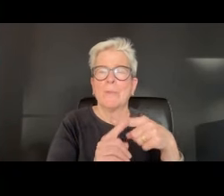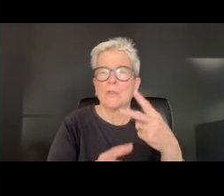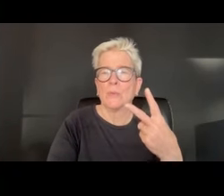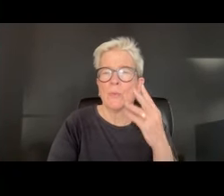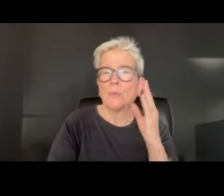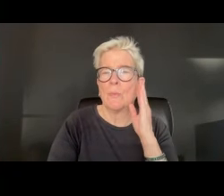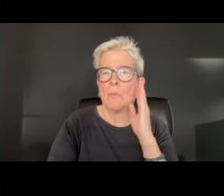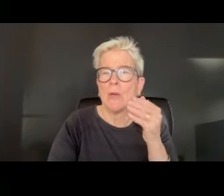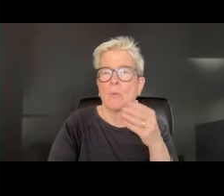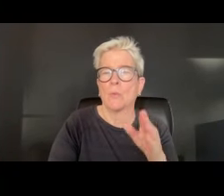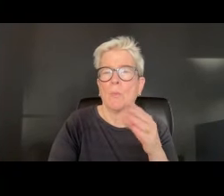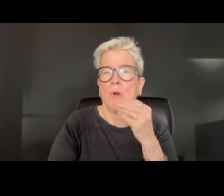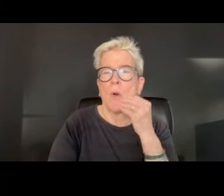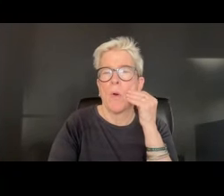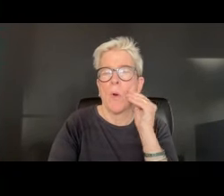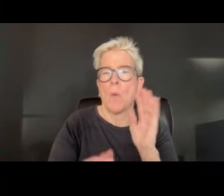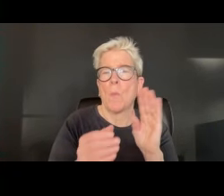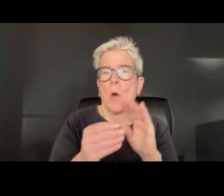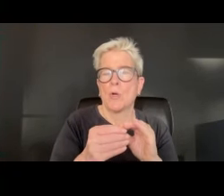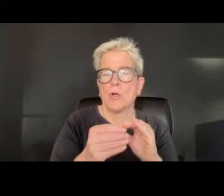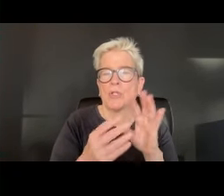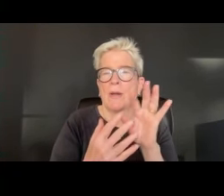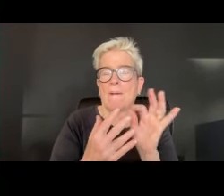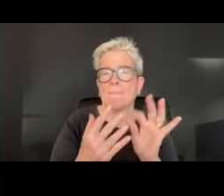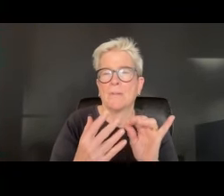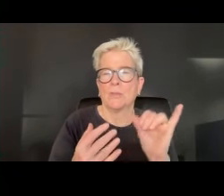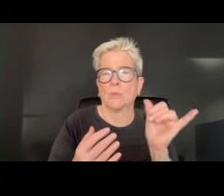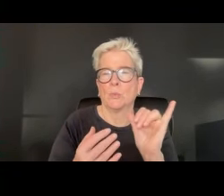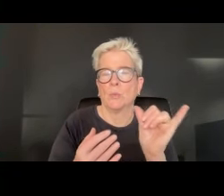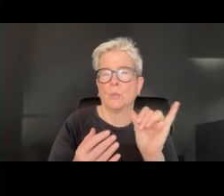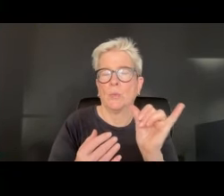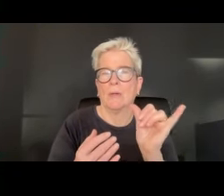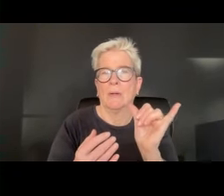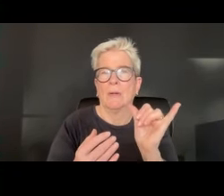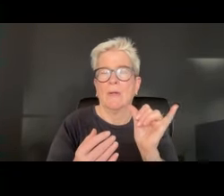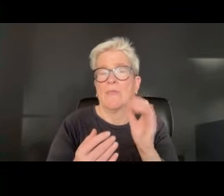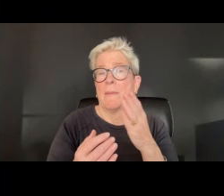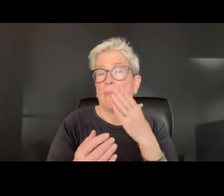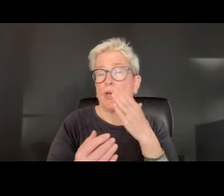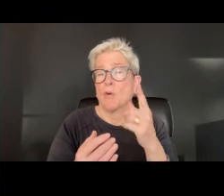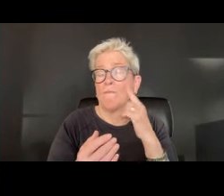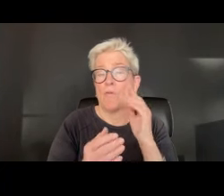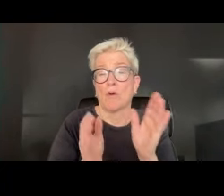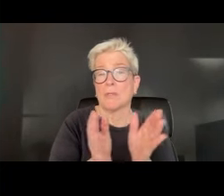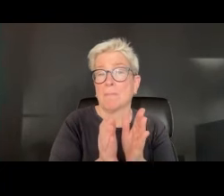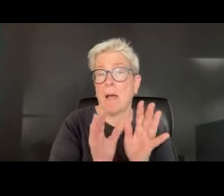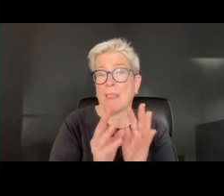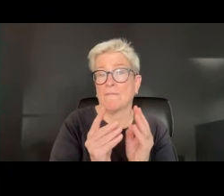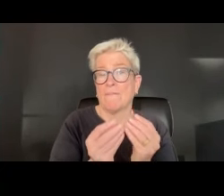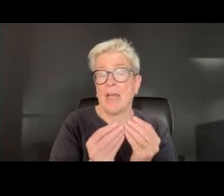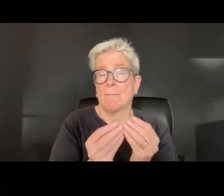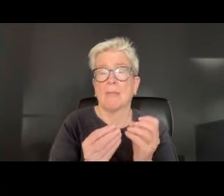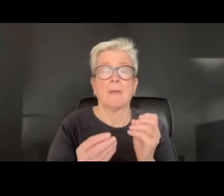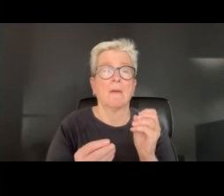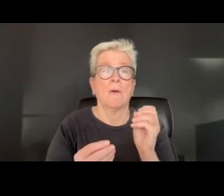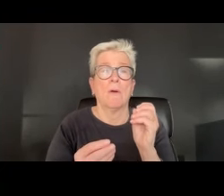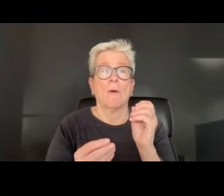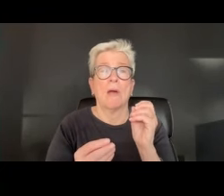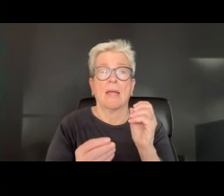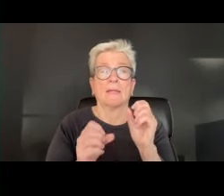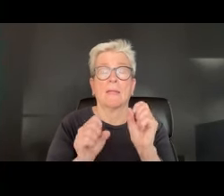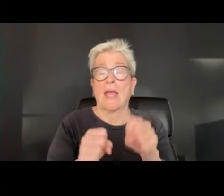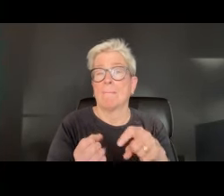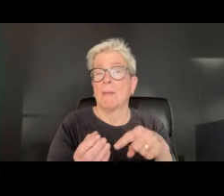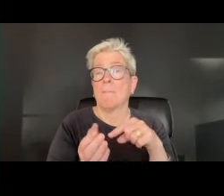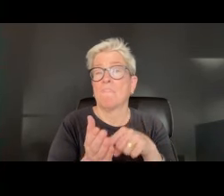options, which are maybe especially good for maybe a smaller family and are substantially more affordable.